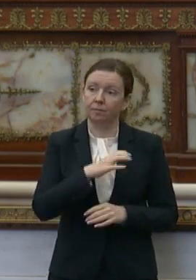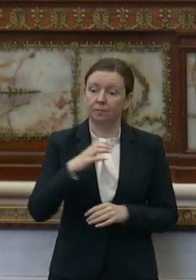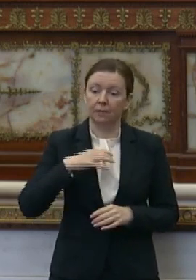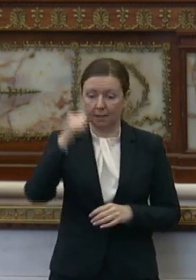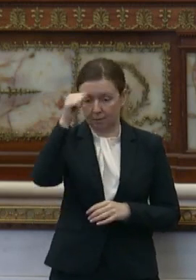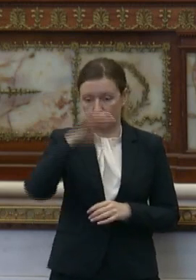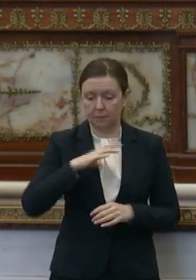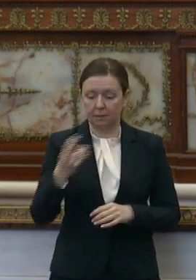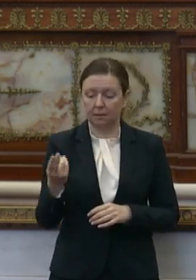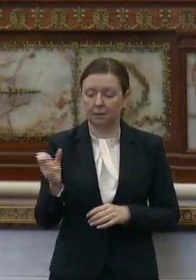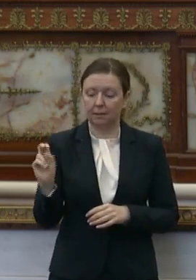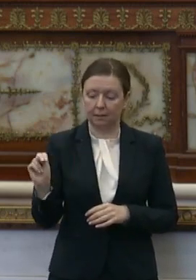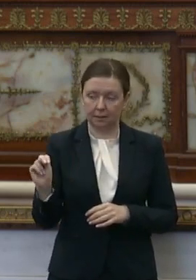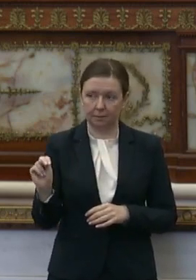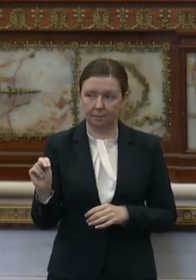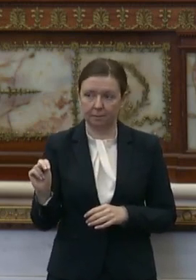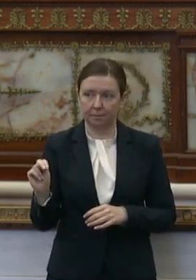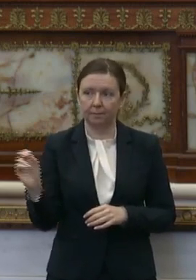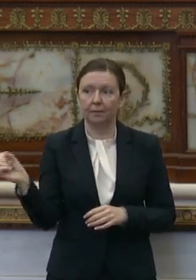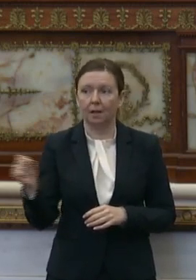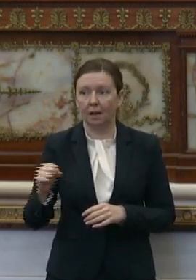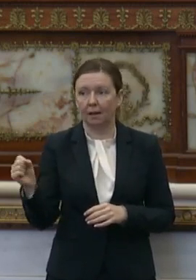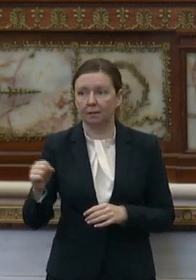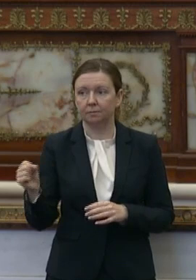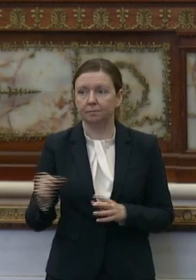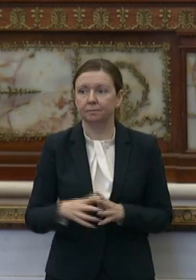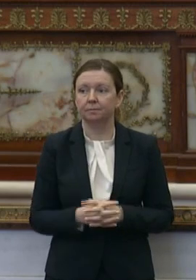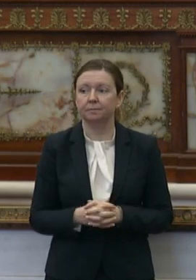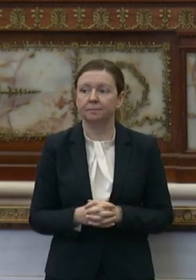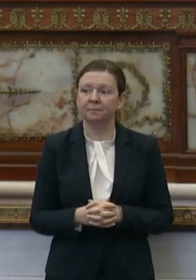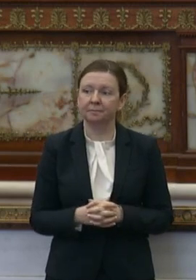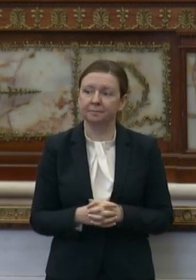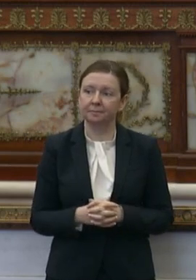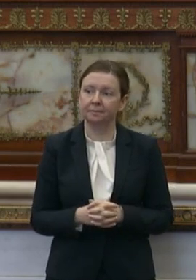Councilman Heenan? Councilman Heenan? Aye.